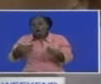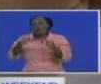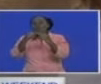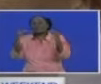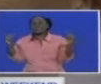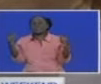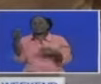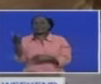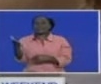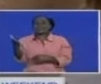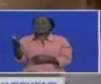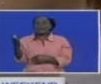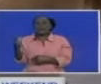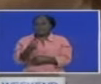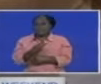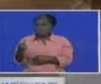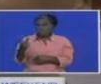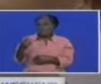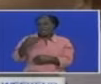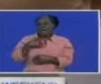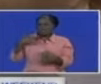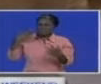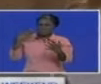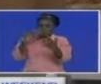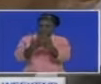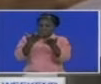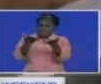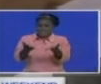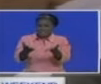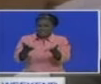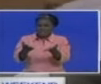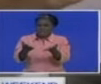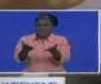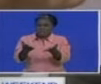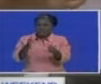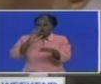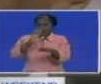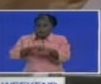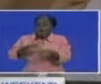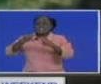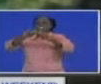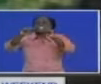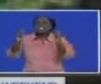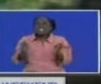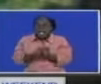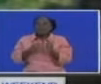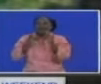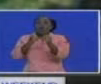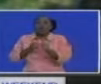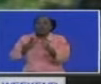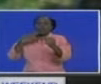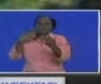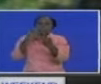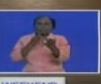opposition, they have arrived in those places riding on the tribal horse. They have arrived